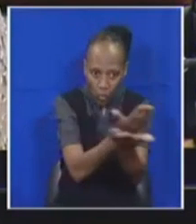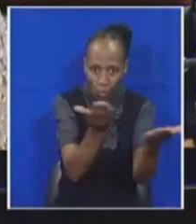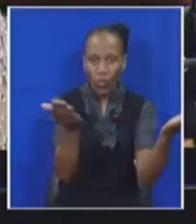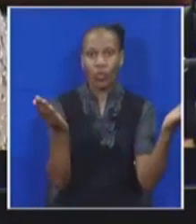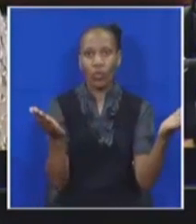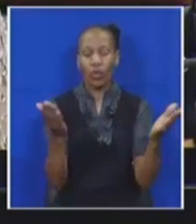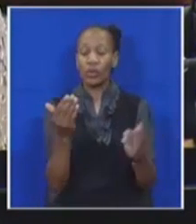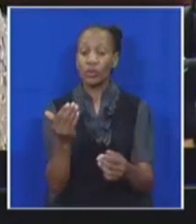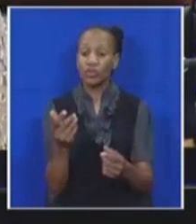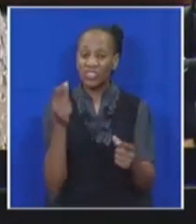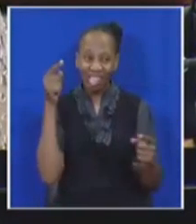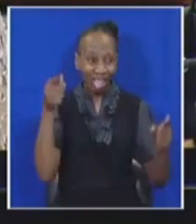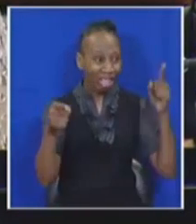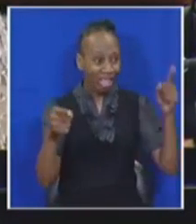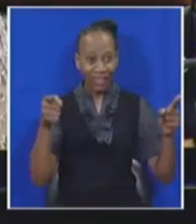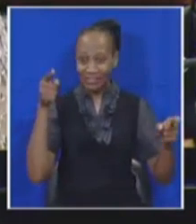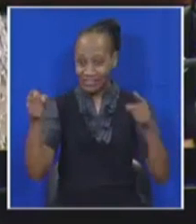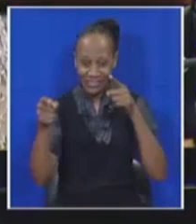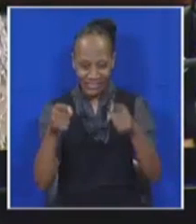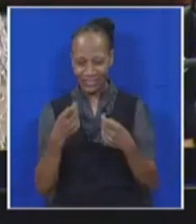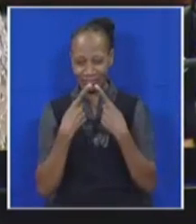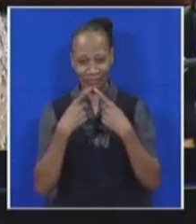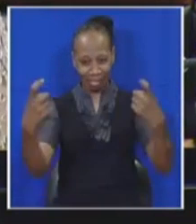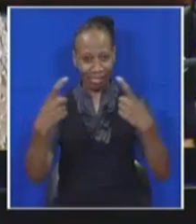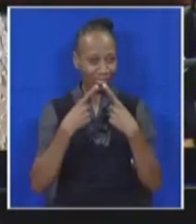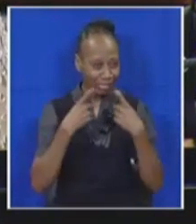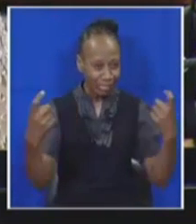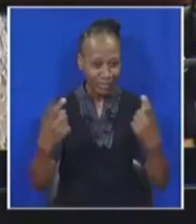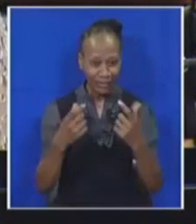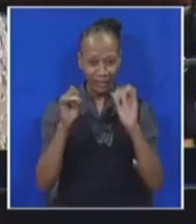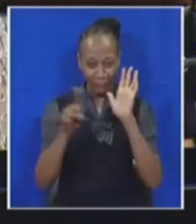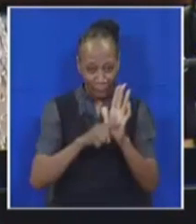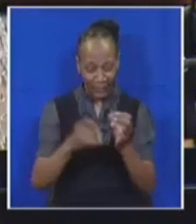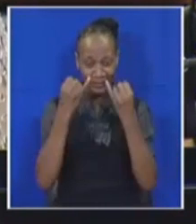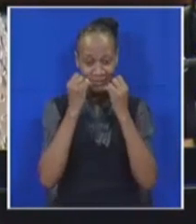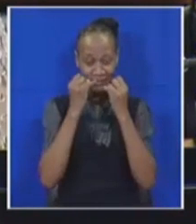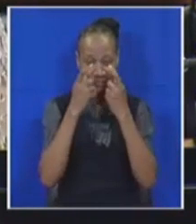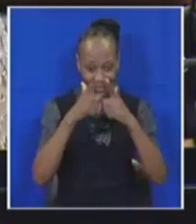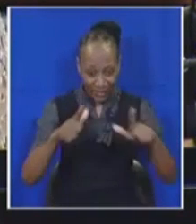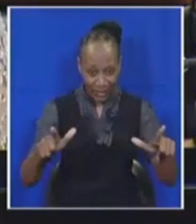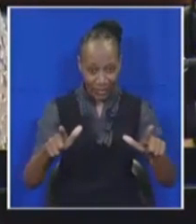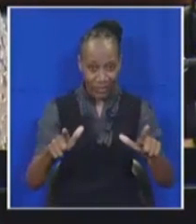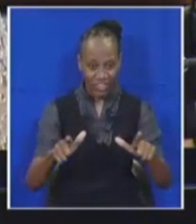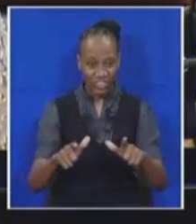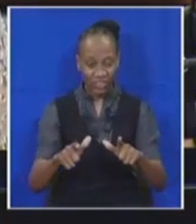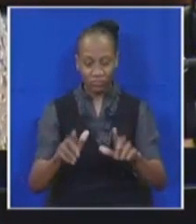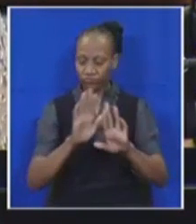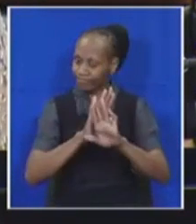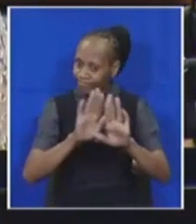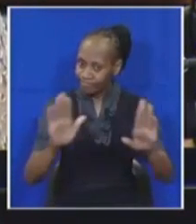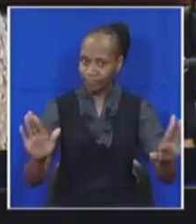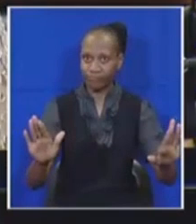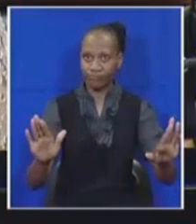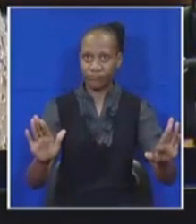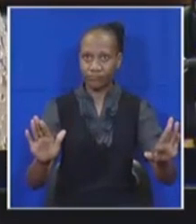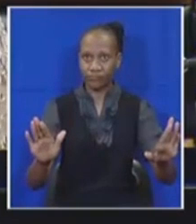are making gestures, who are vulgar in your language, you disrespect this house, unfortunately,